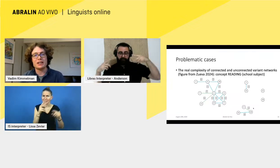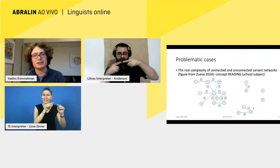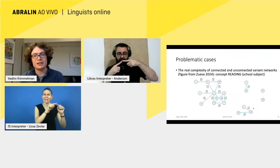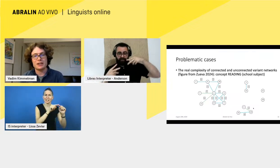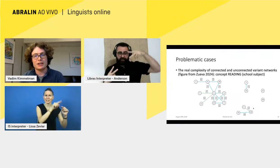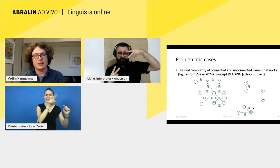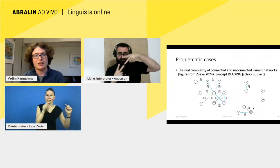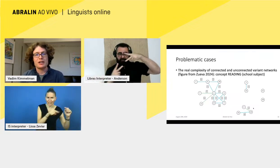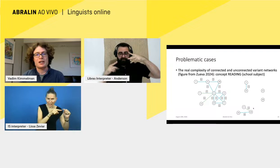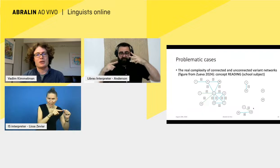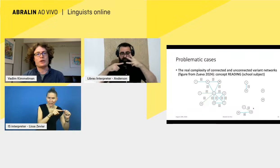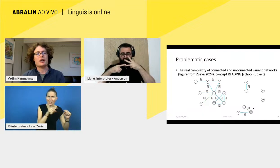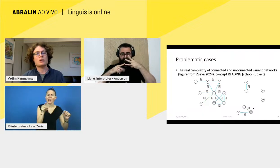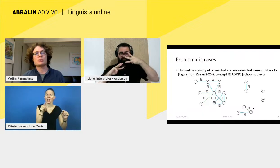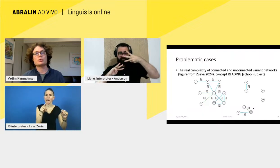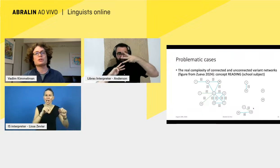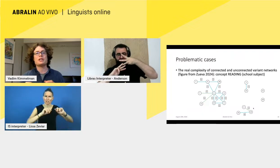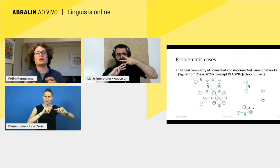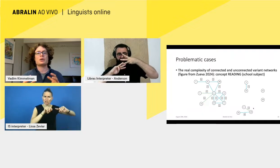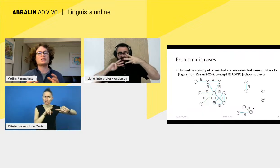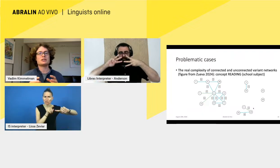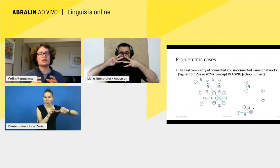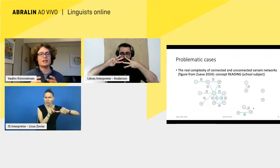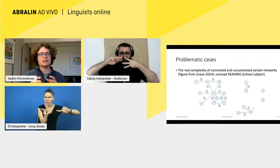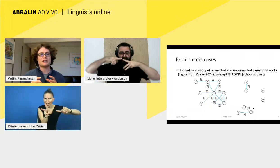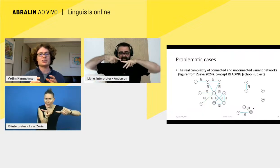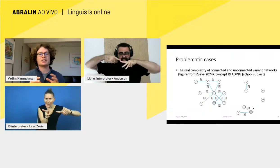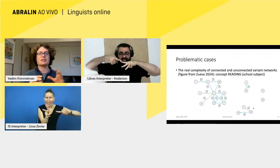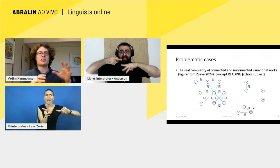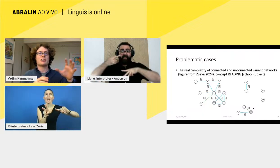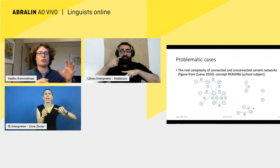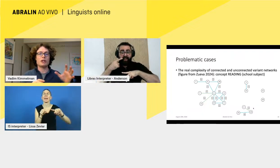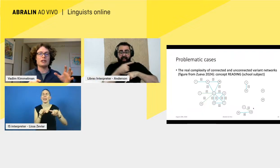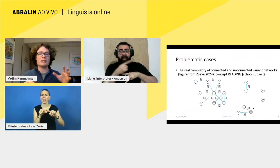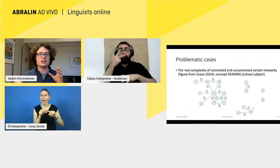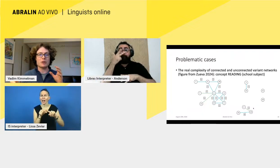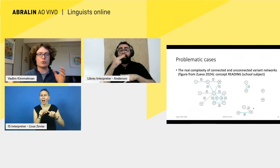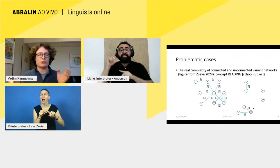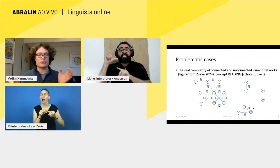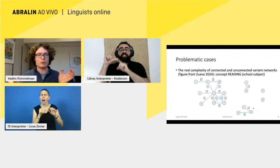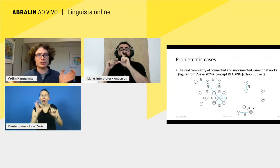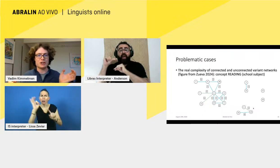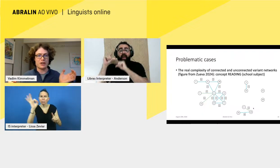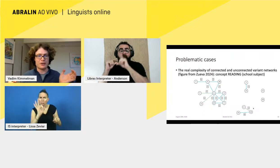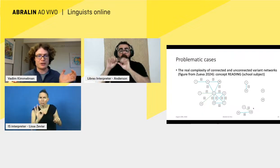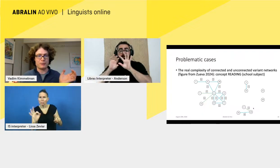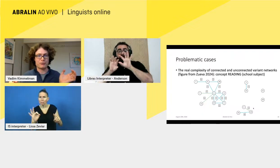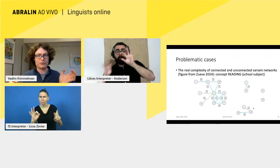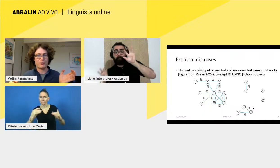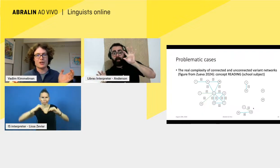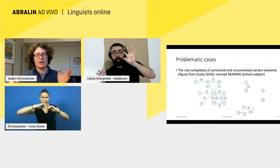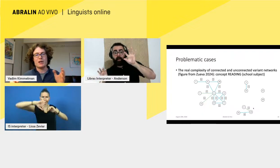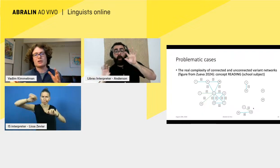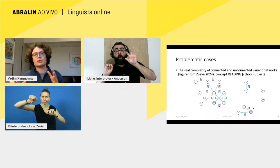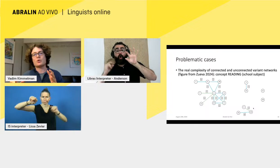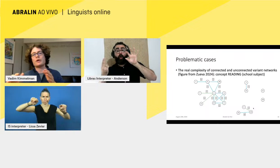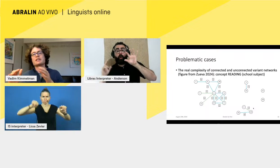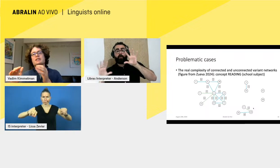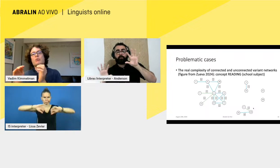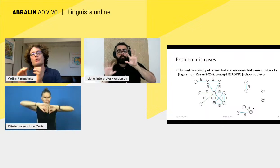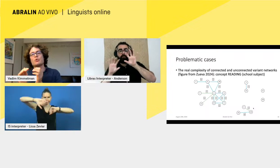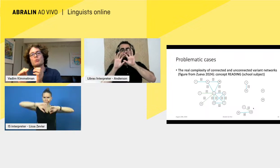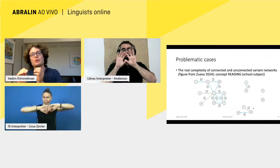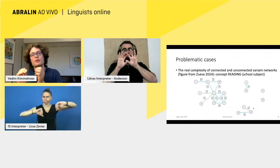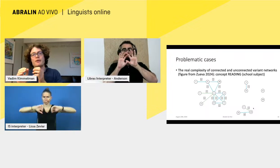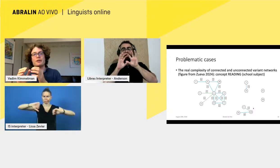see chains there, we can also see constellations that are completely separate from each other. So